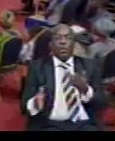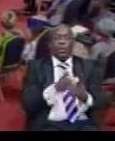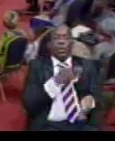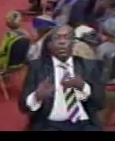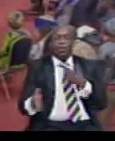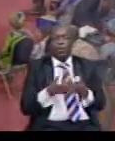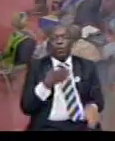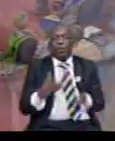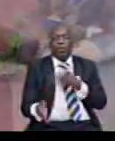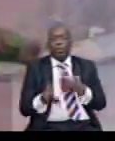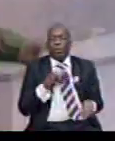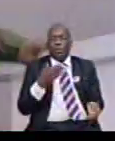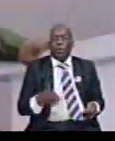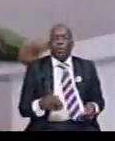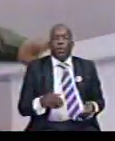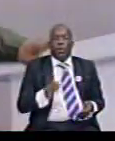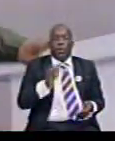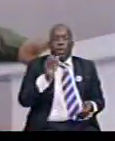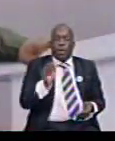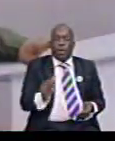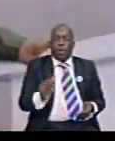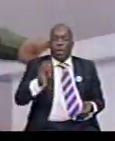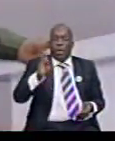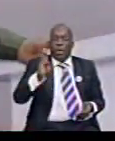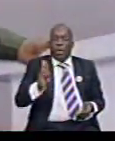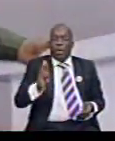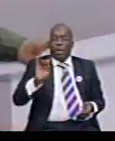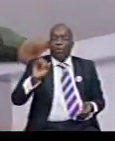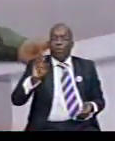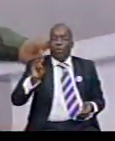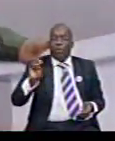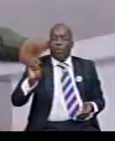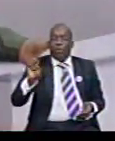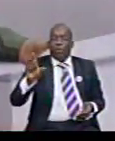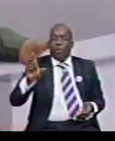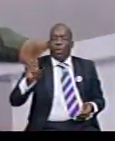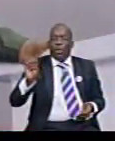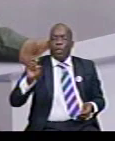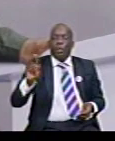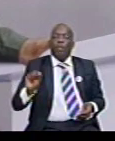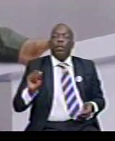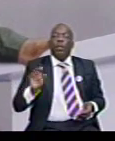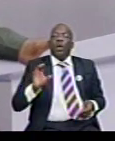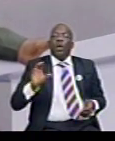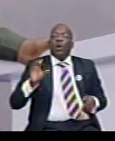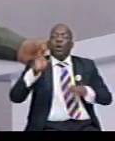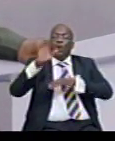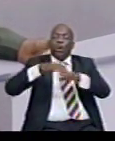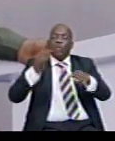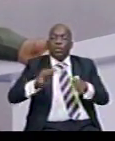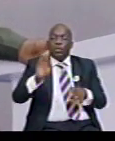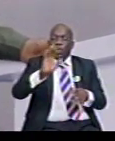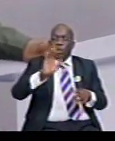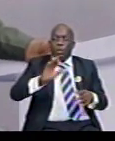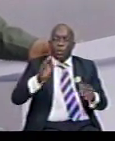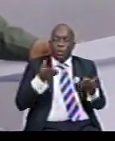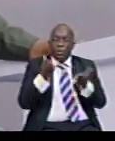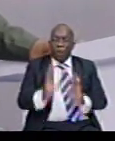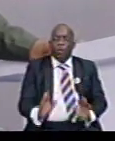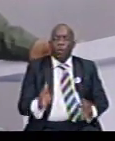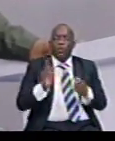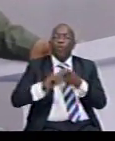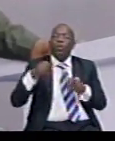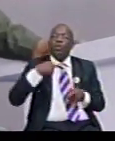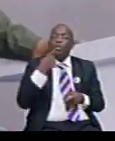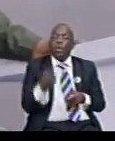even though Abimelech called all his servants to tell them what God had told him, he was not